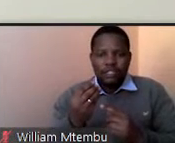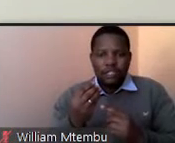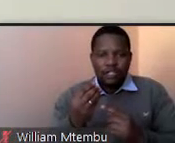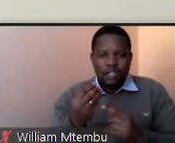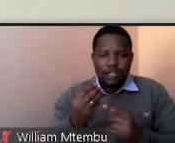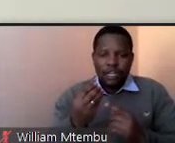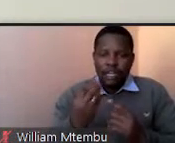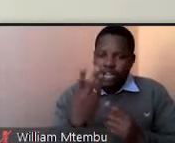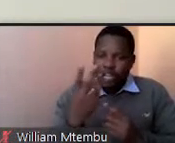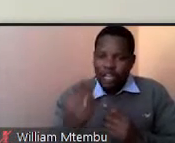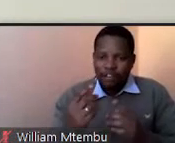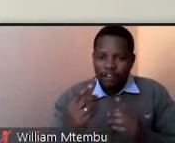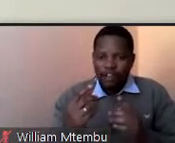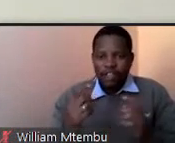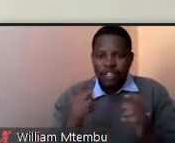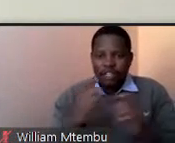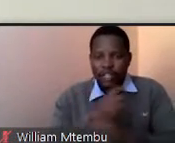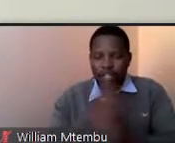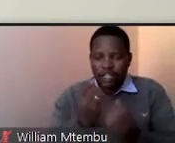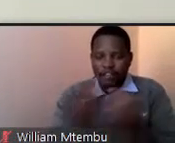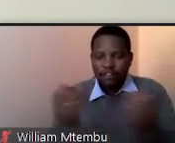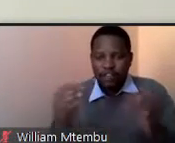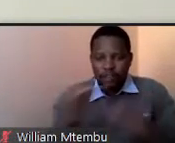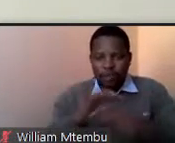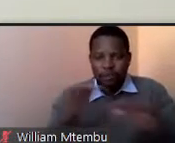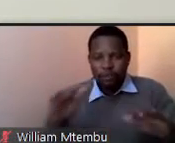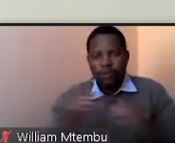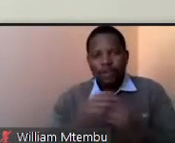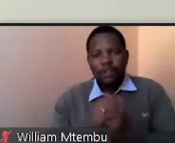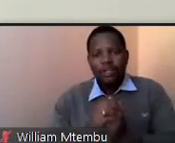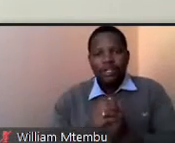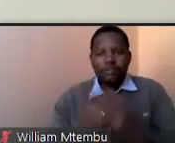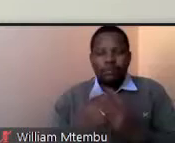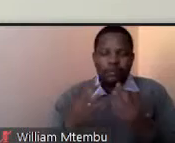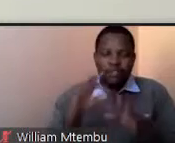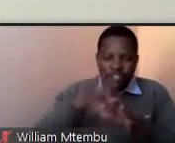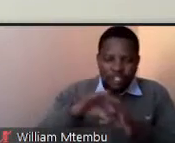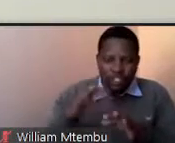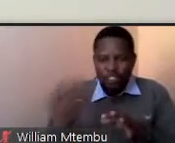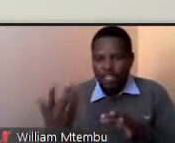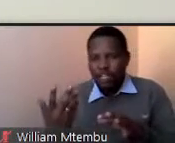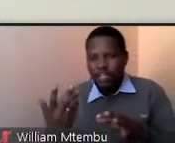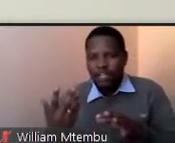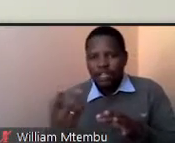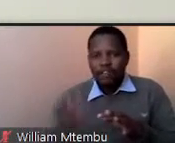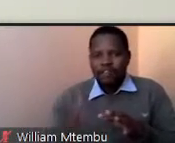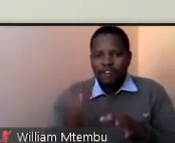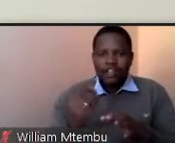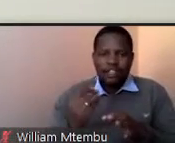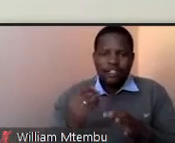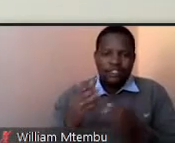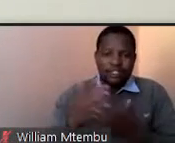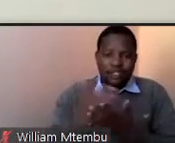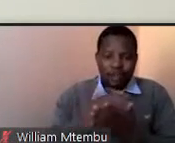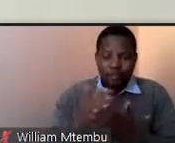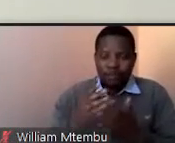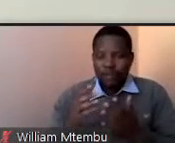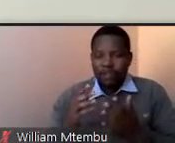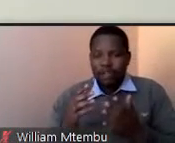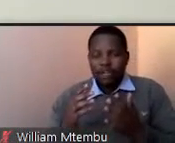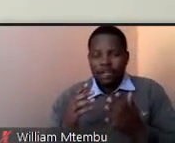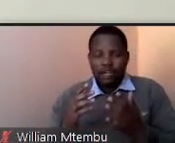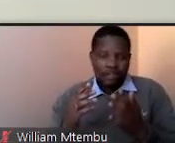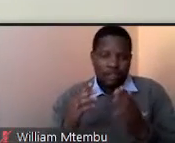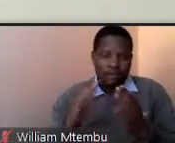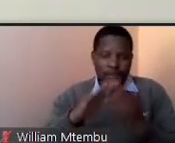intervention that has been given to the people in terms of the seeds, maybe, and seedlings, you find that some communities or some individuals